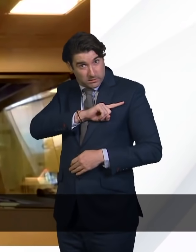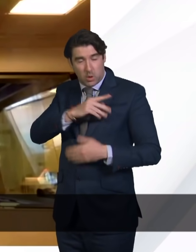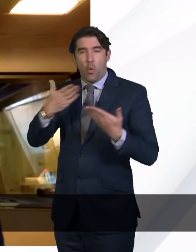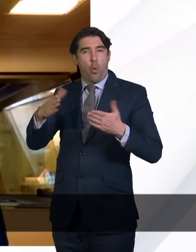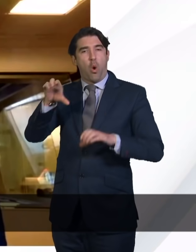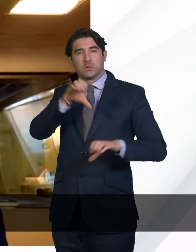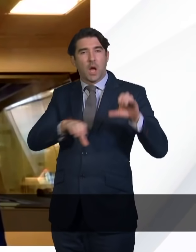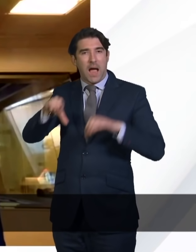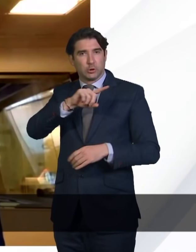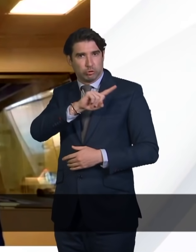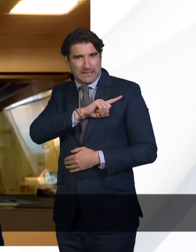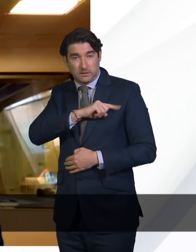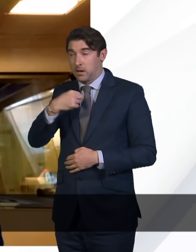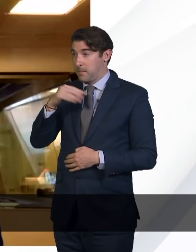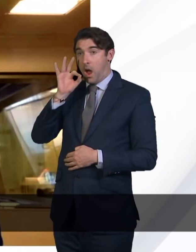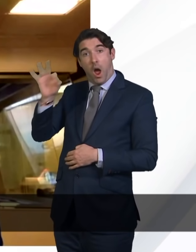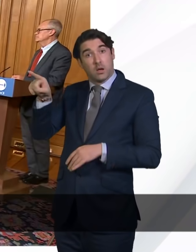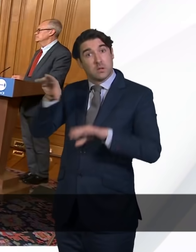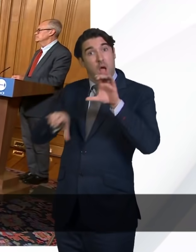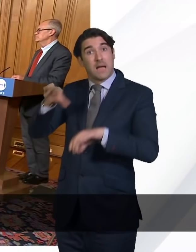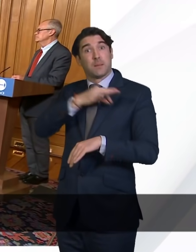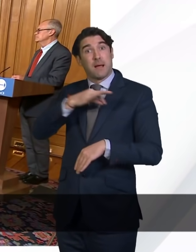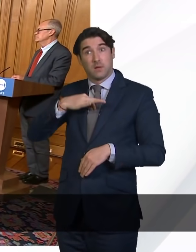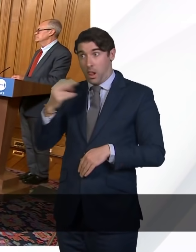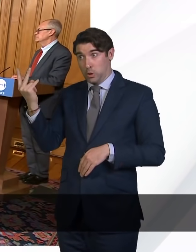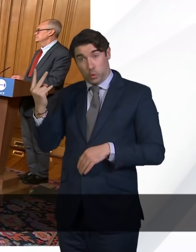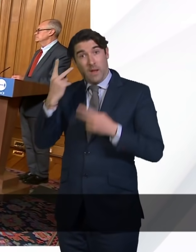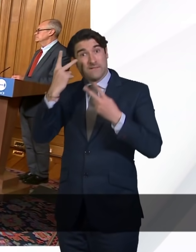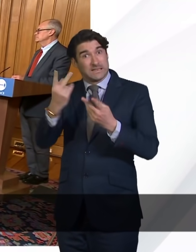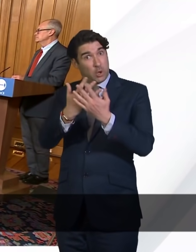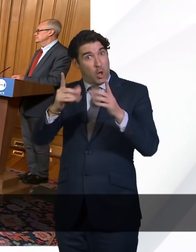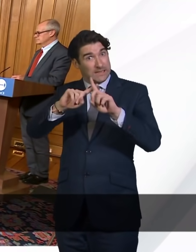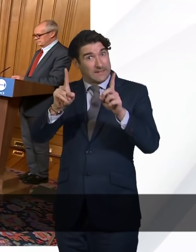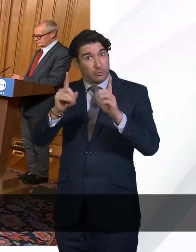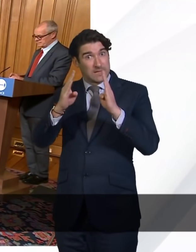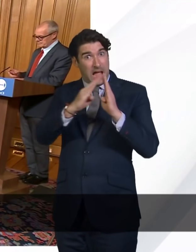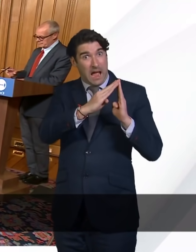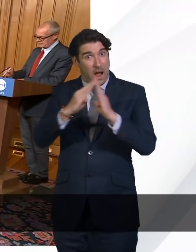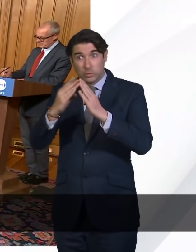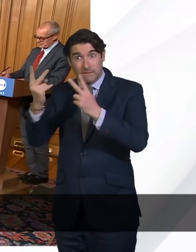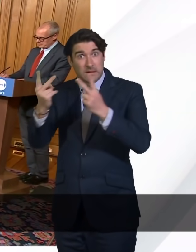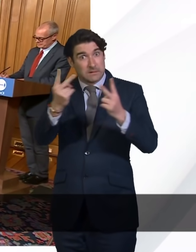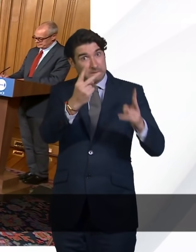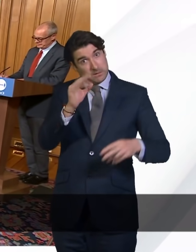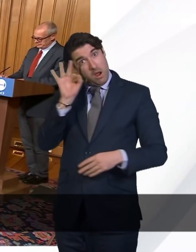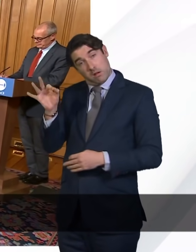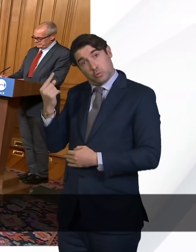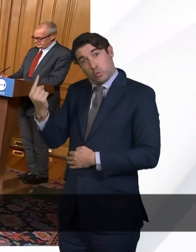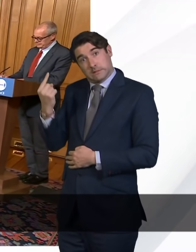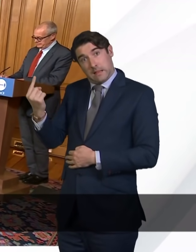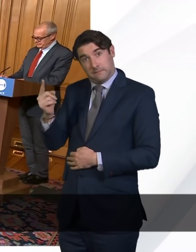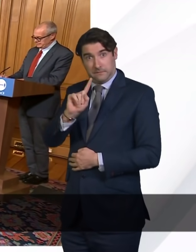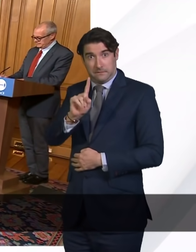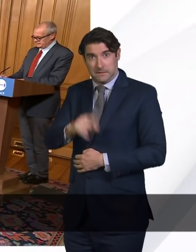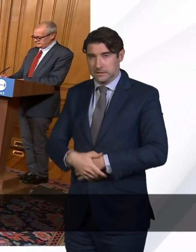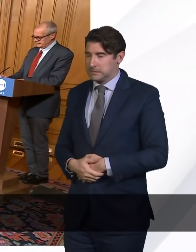with other households at the moment? Right, Beth, just on your first question, I think